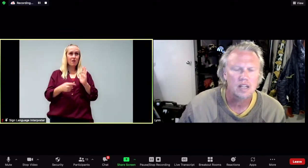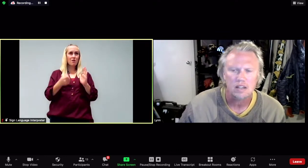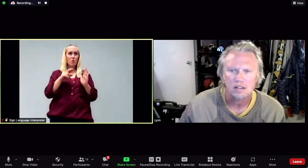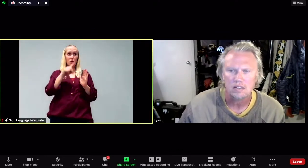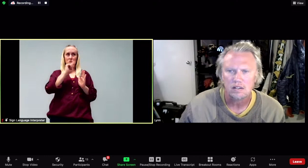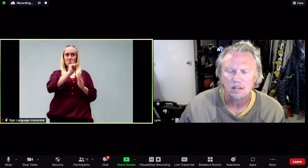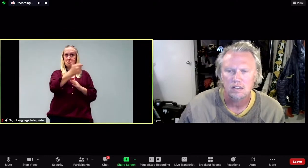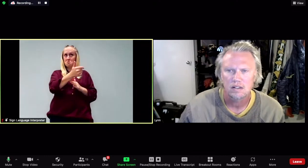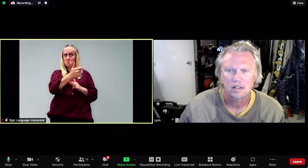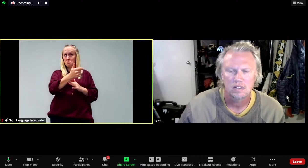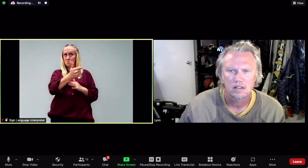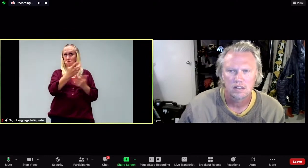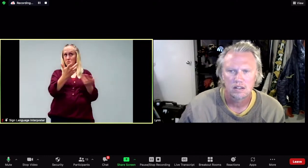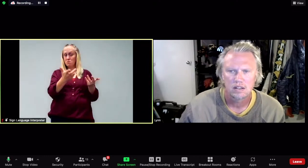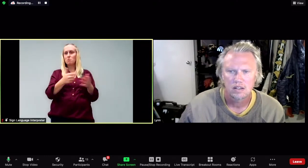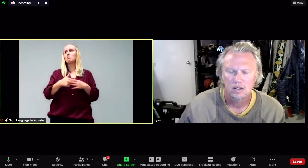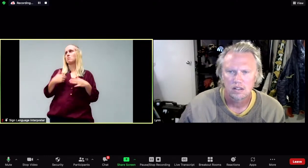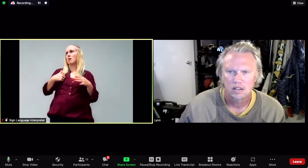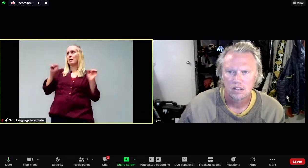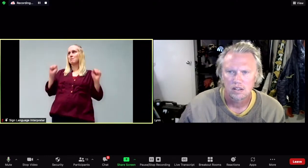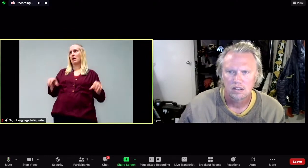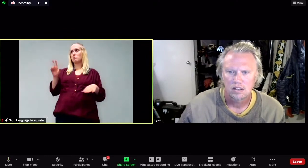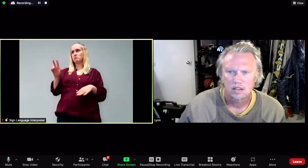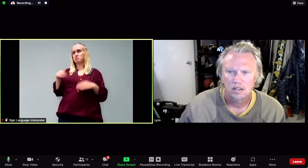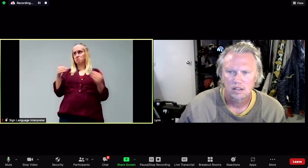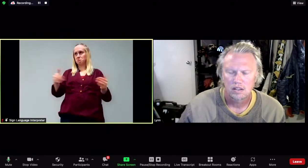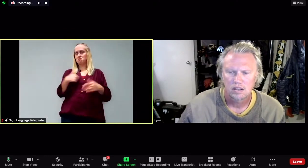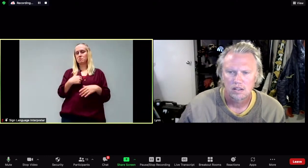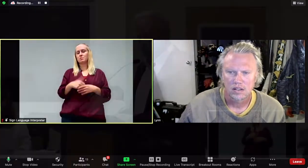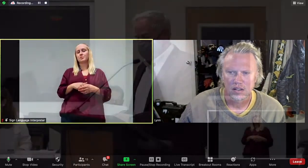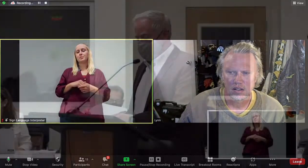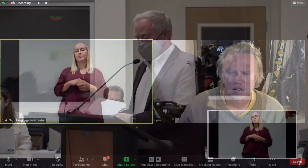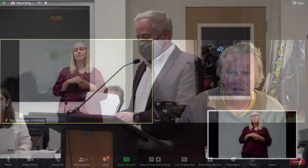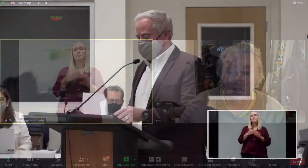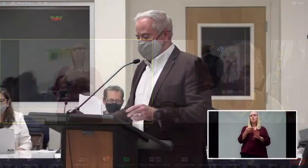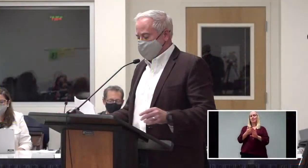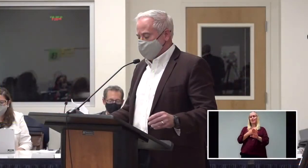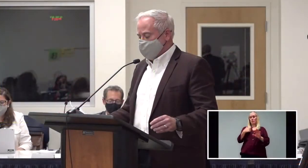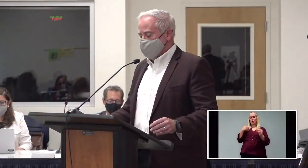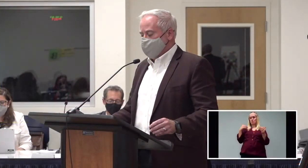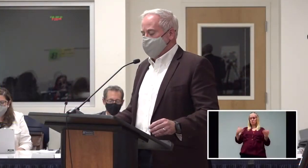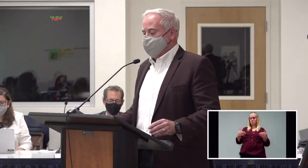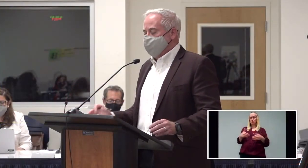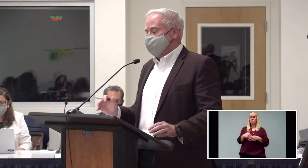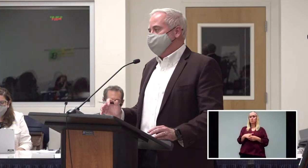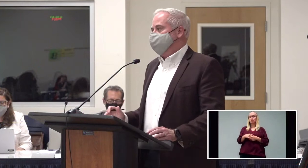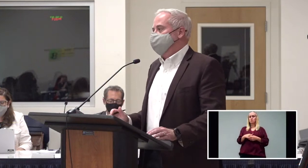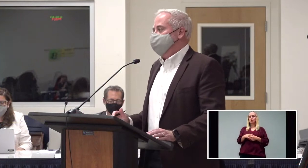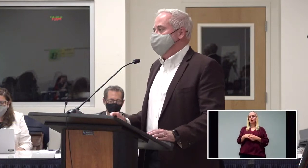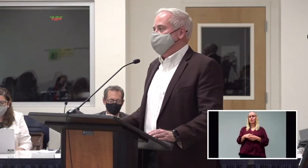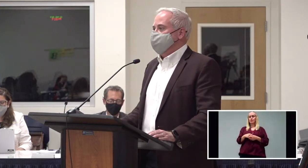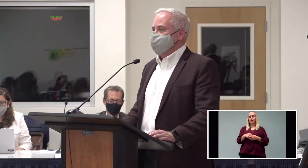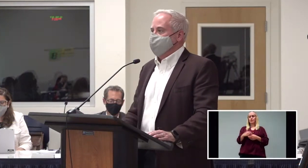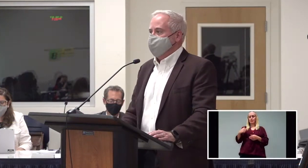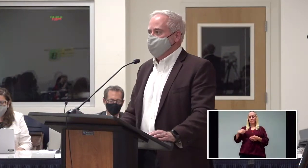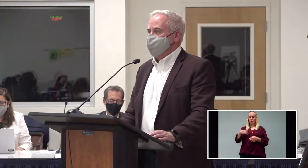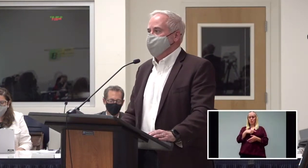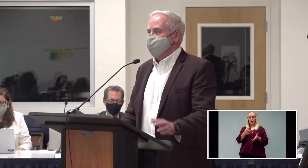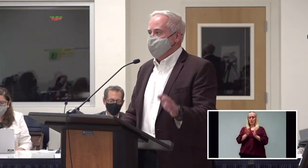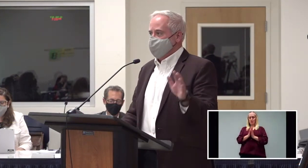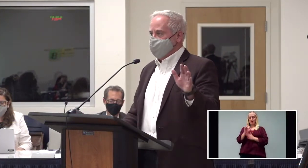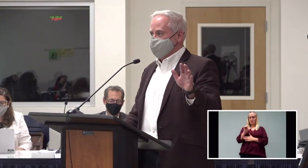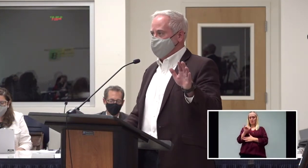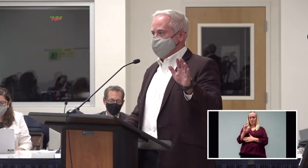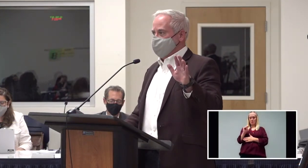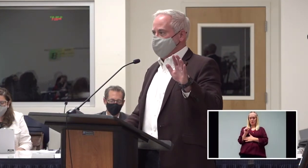do. I can jump in on that one. But before I do that, so we asked Lynn to do